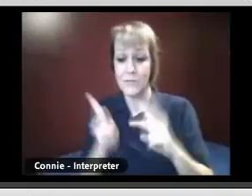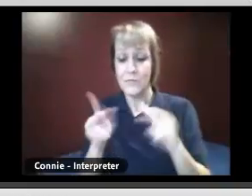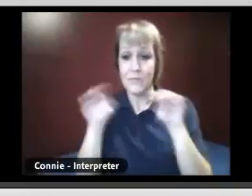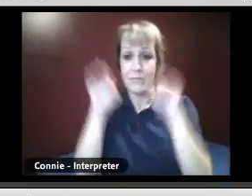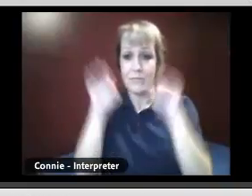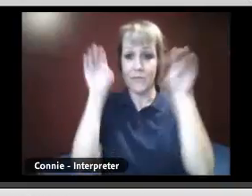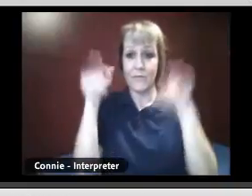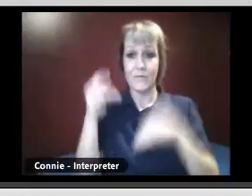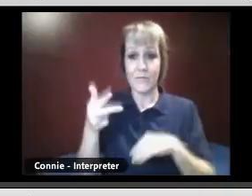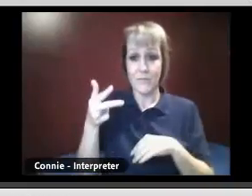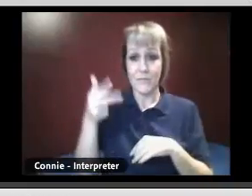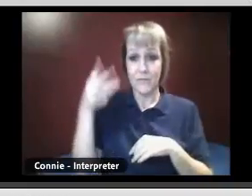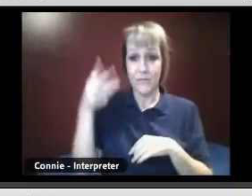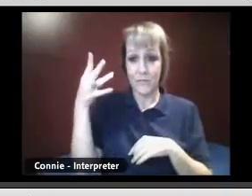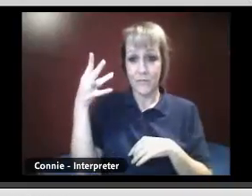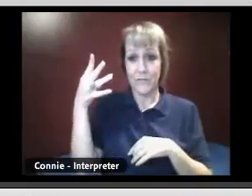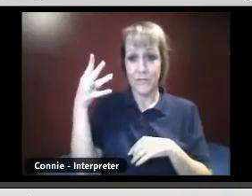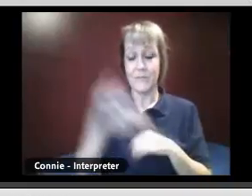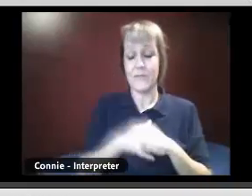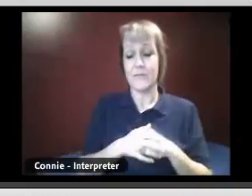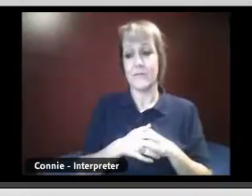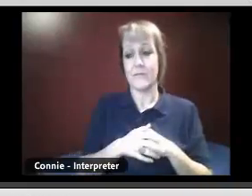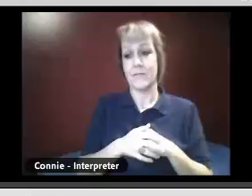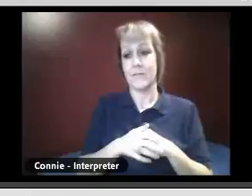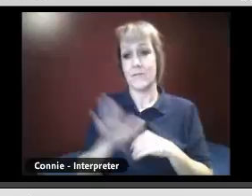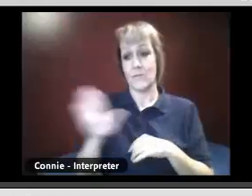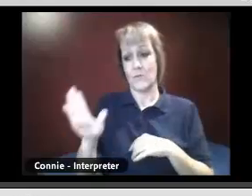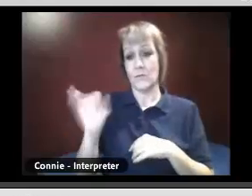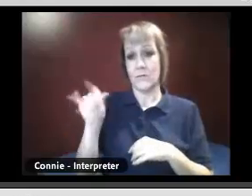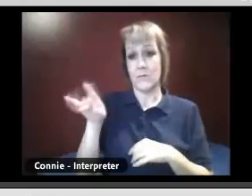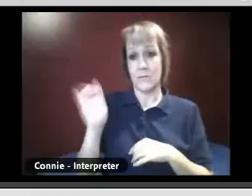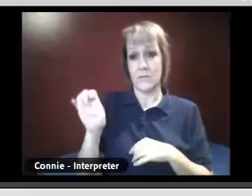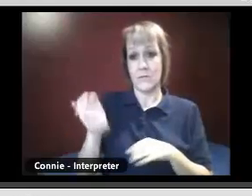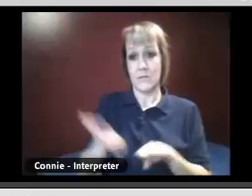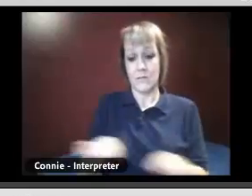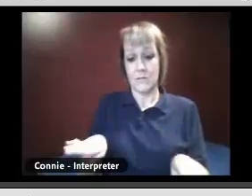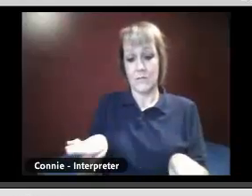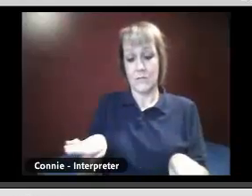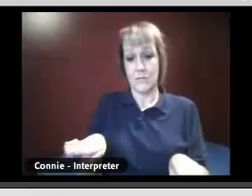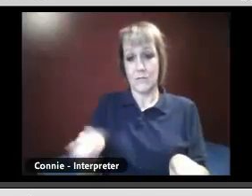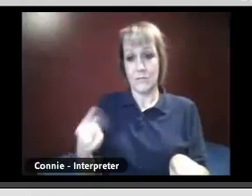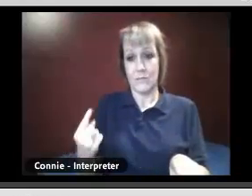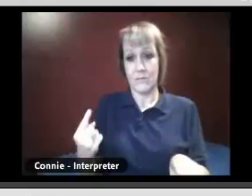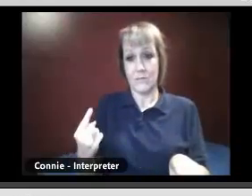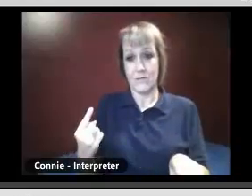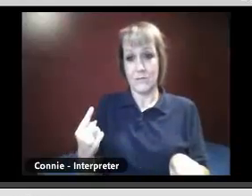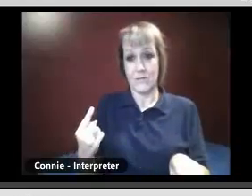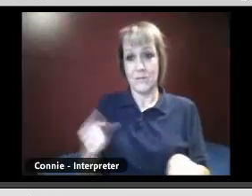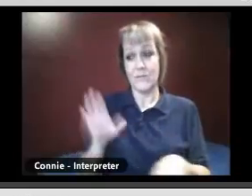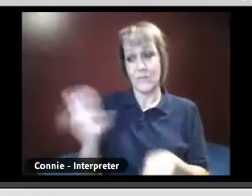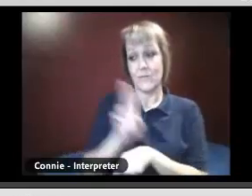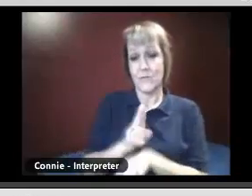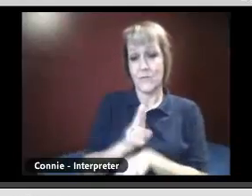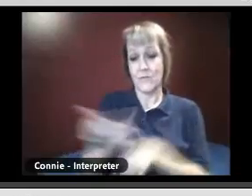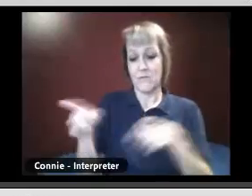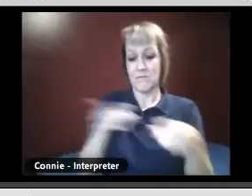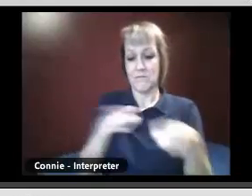level 4, and you are keeping your style at level 1, in other words, you're using the directing